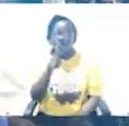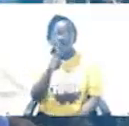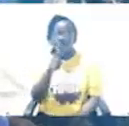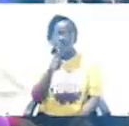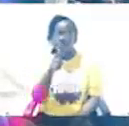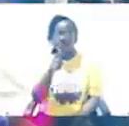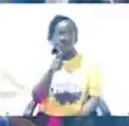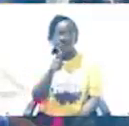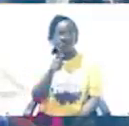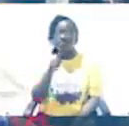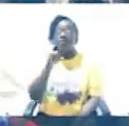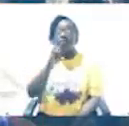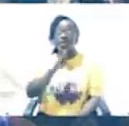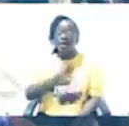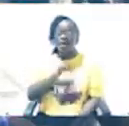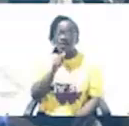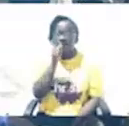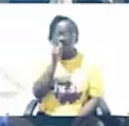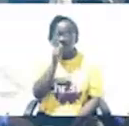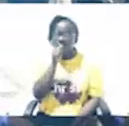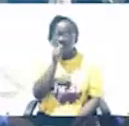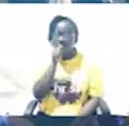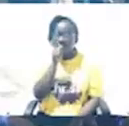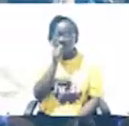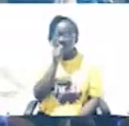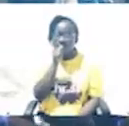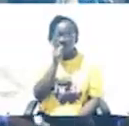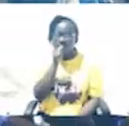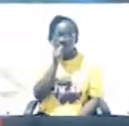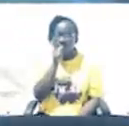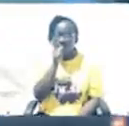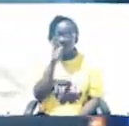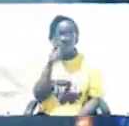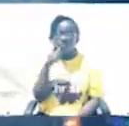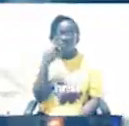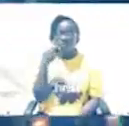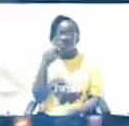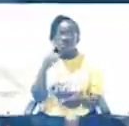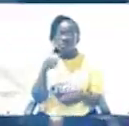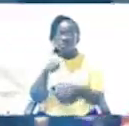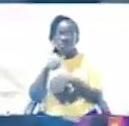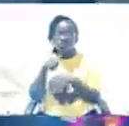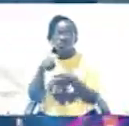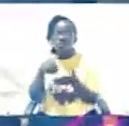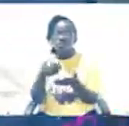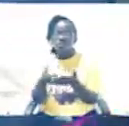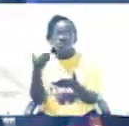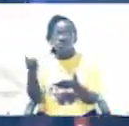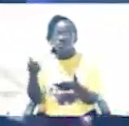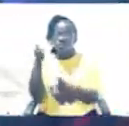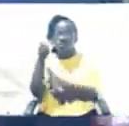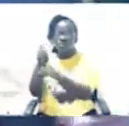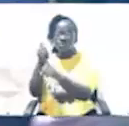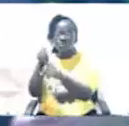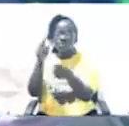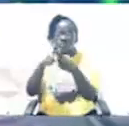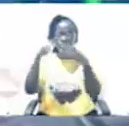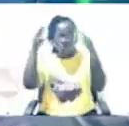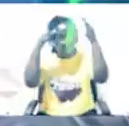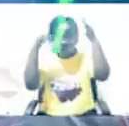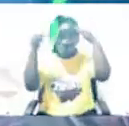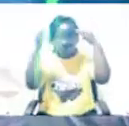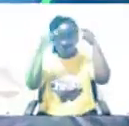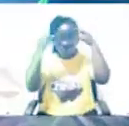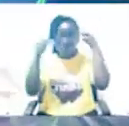That same I am that showed himself to Moses, that same I am that is called the God